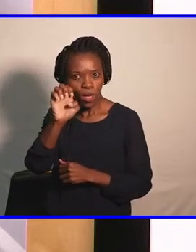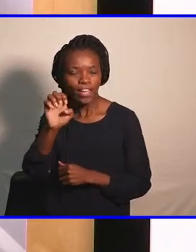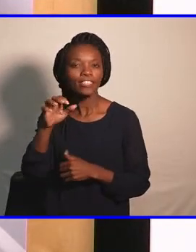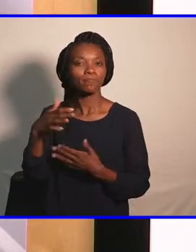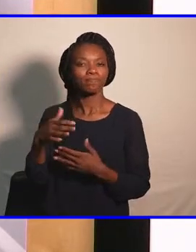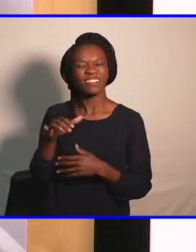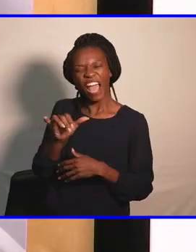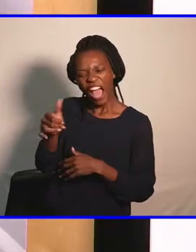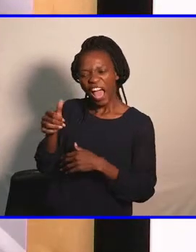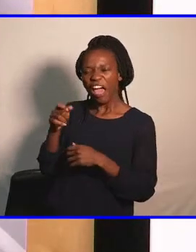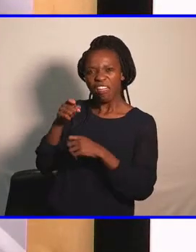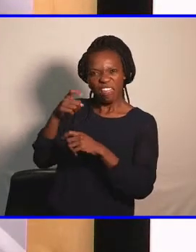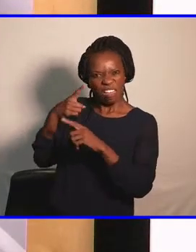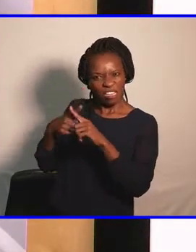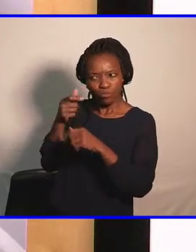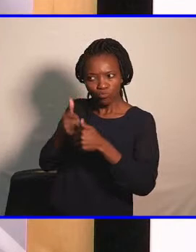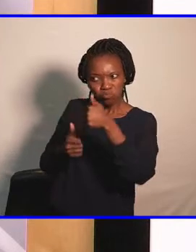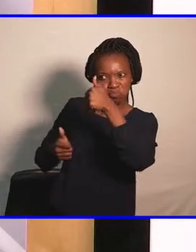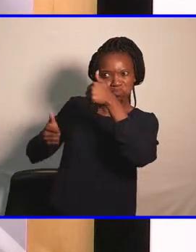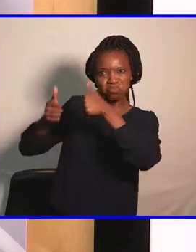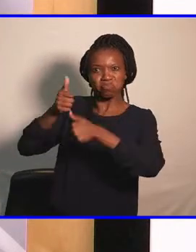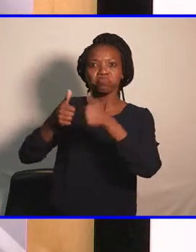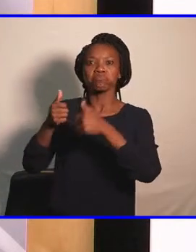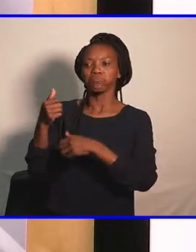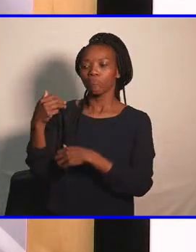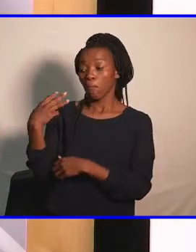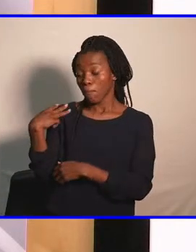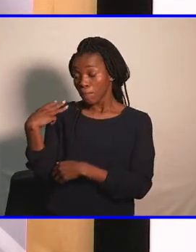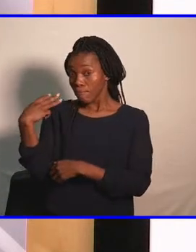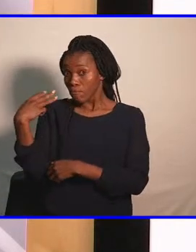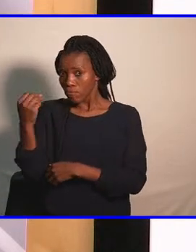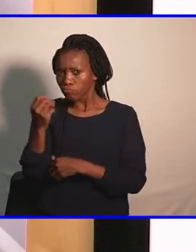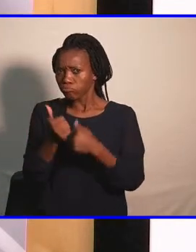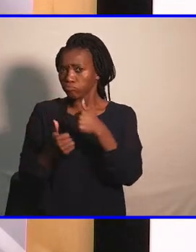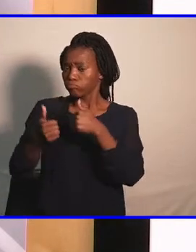Executive, Senior Minister Pravin Gordhan,